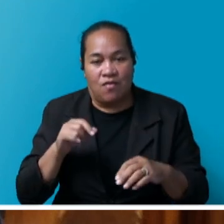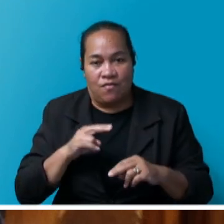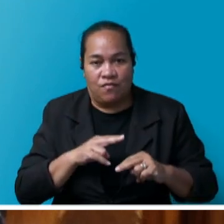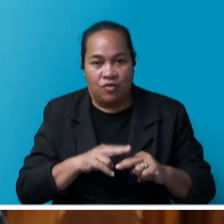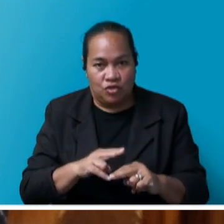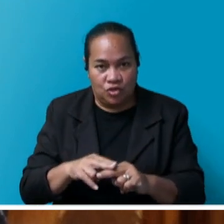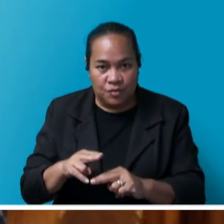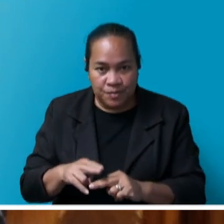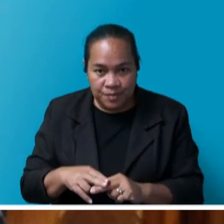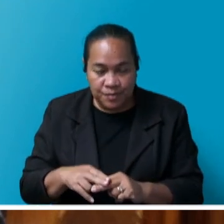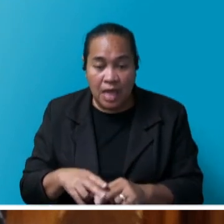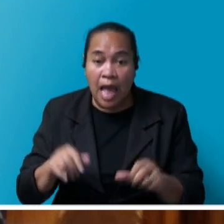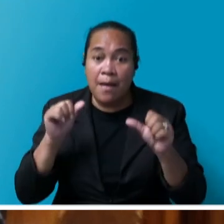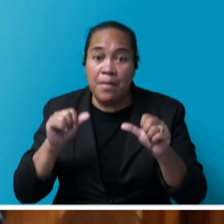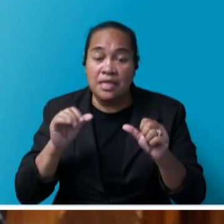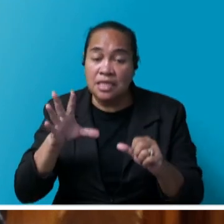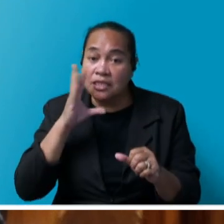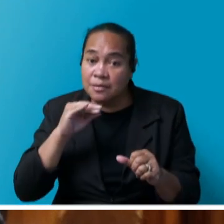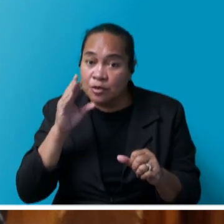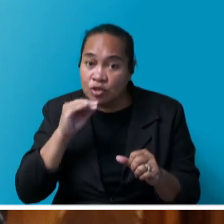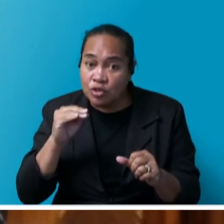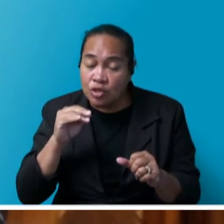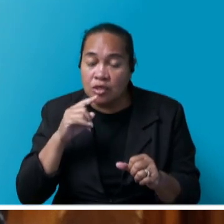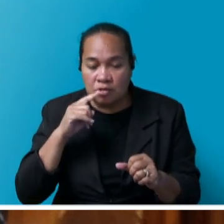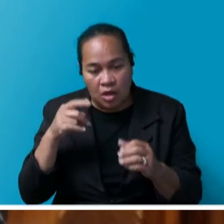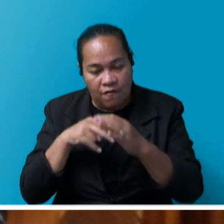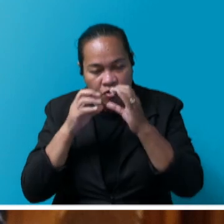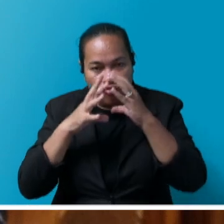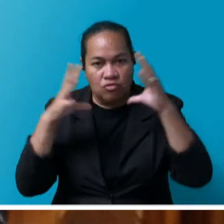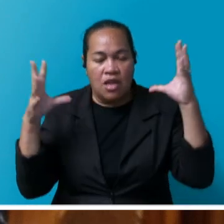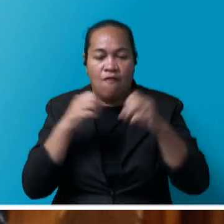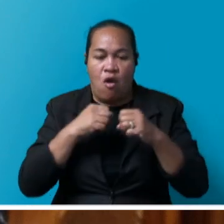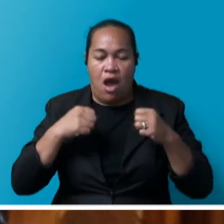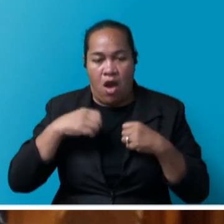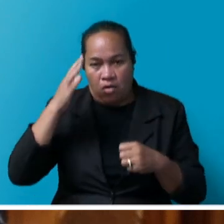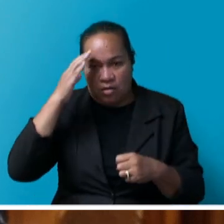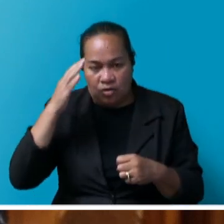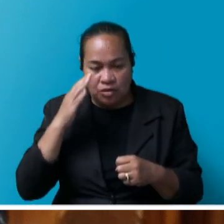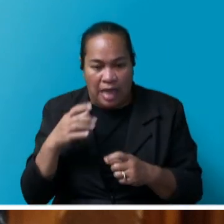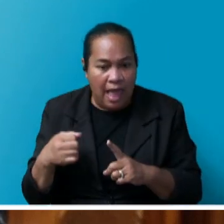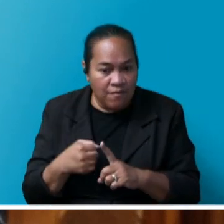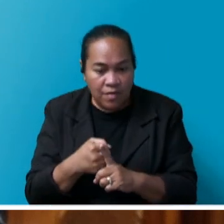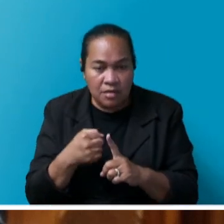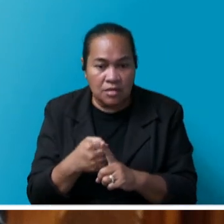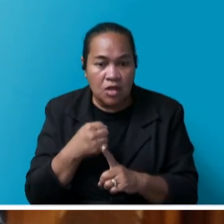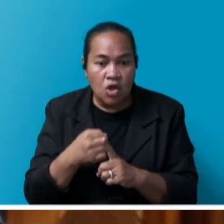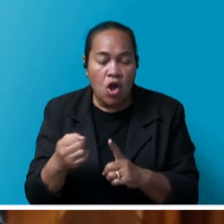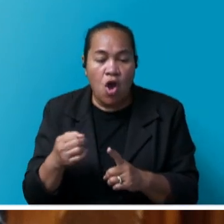Mr. Speaker, sir, the President's speech has set a visionary path for our nation, emphasizing progress, prosperity, and